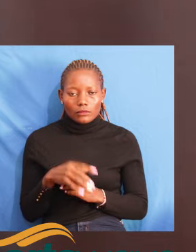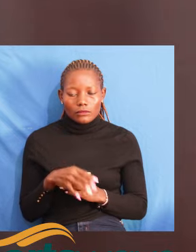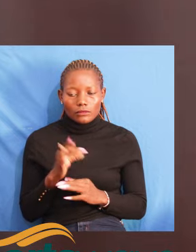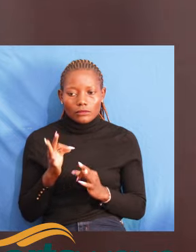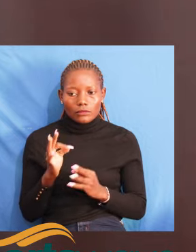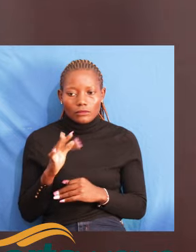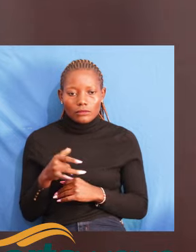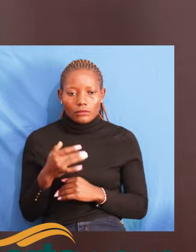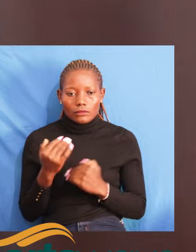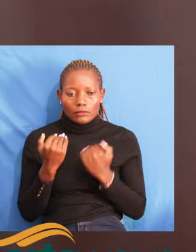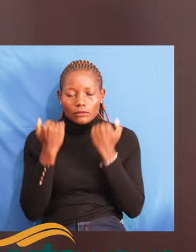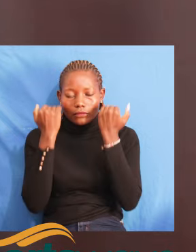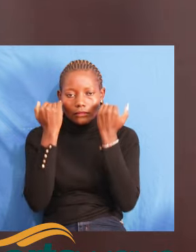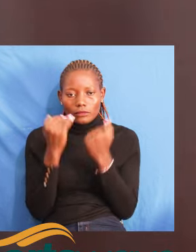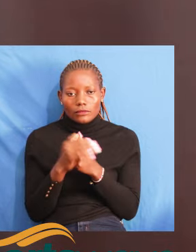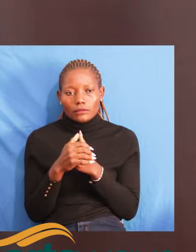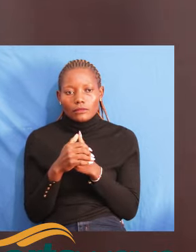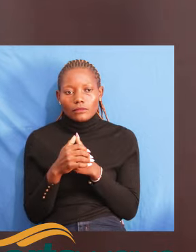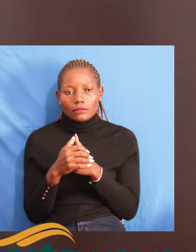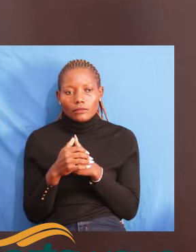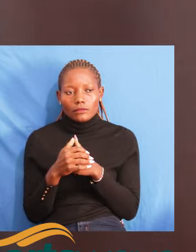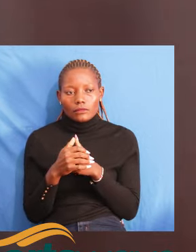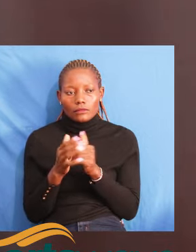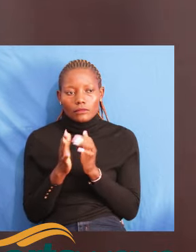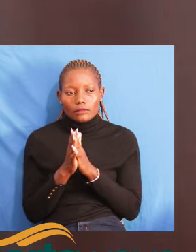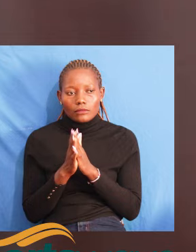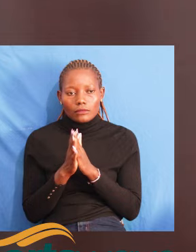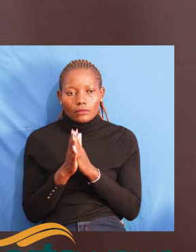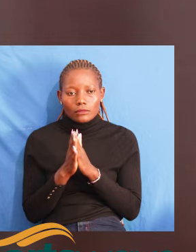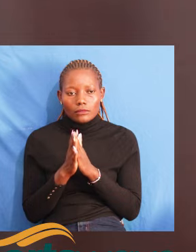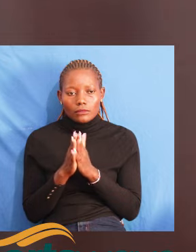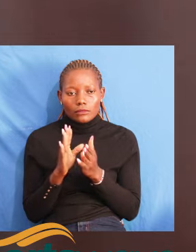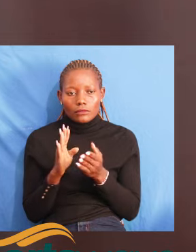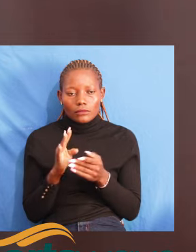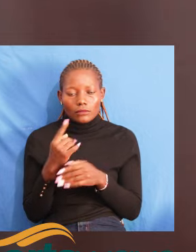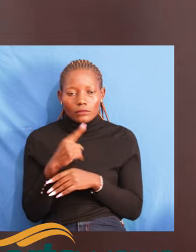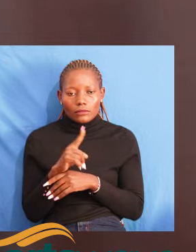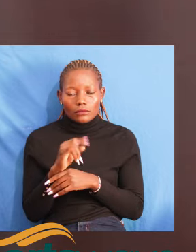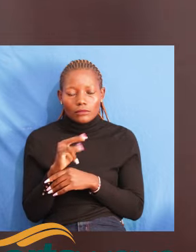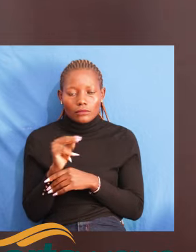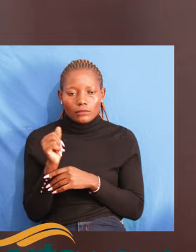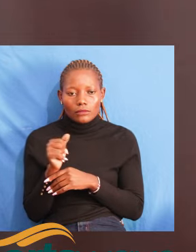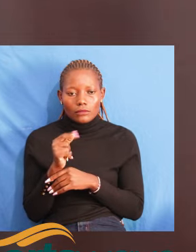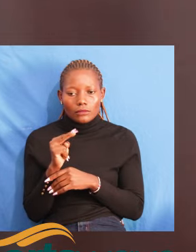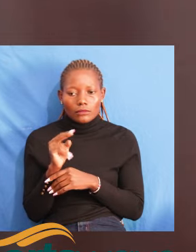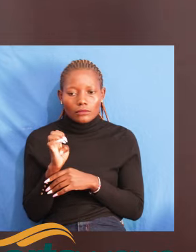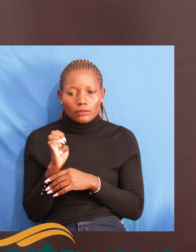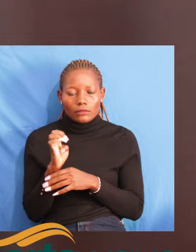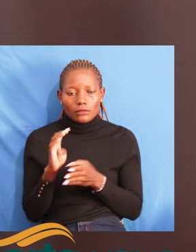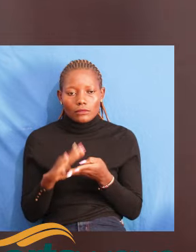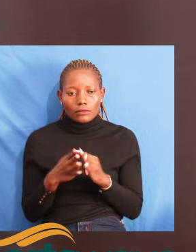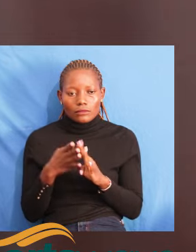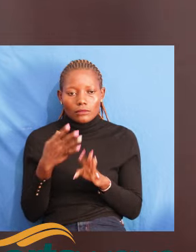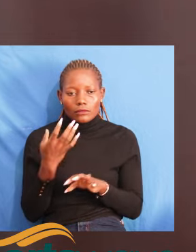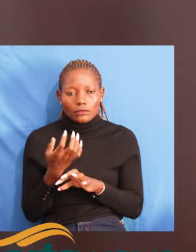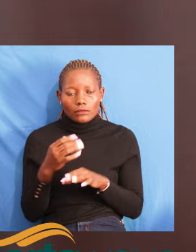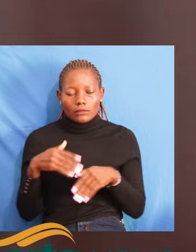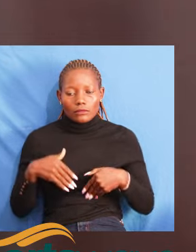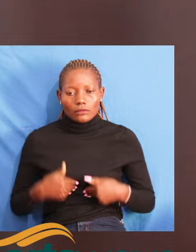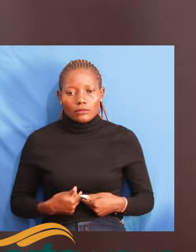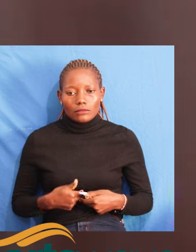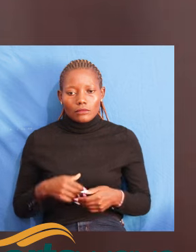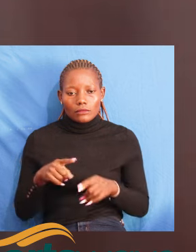and, you know, your intestine get really tired, you can get a juice. So it depends on how you feel and